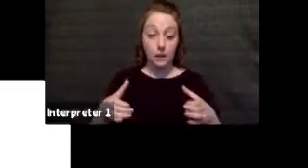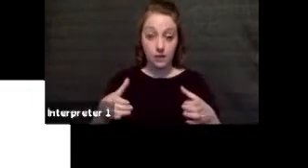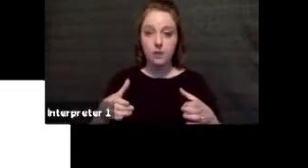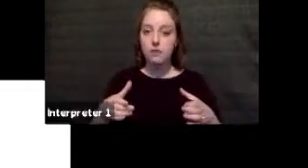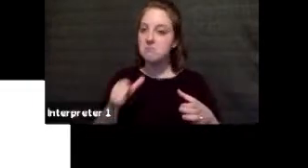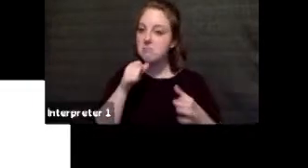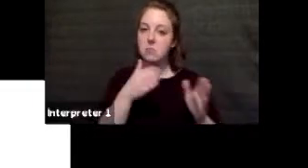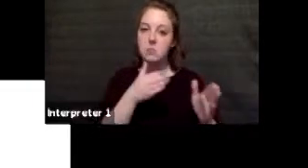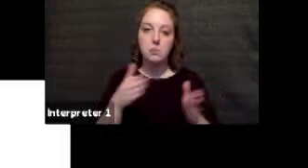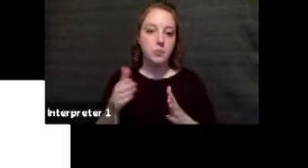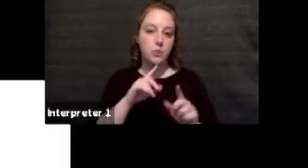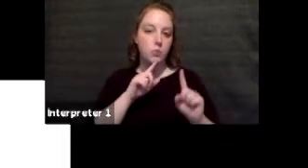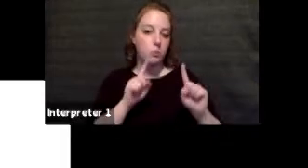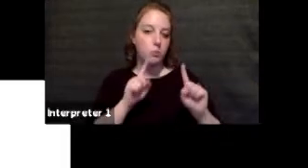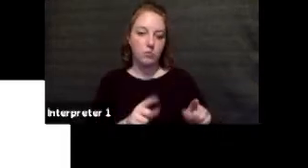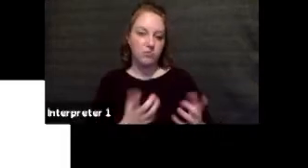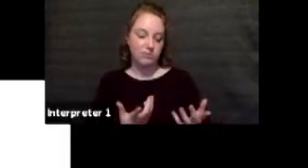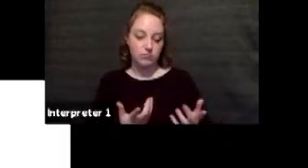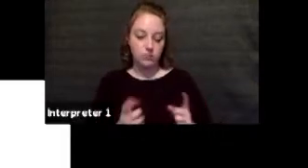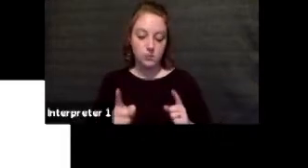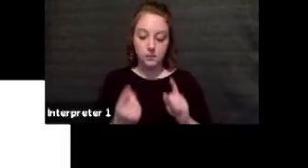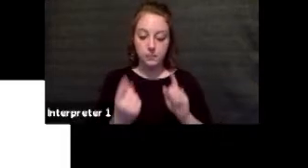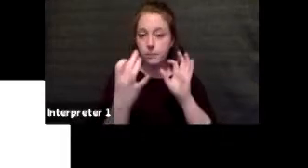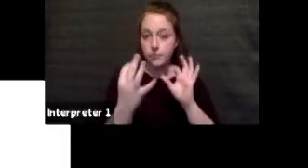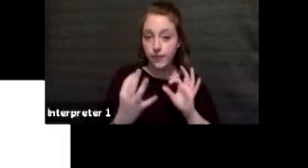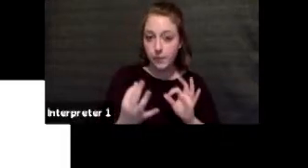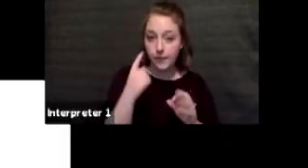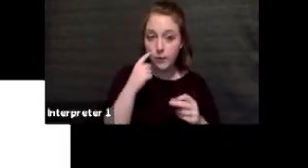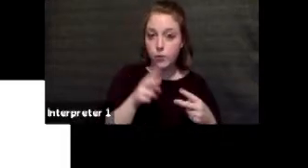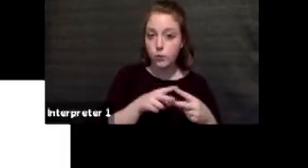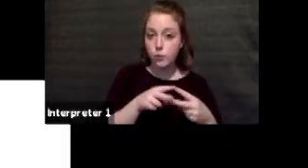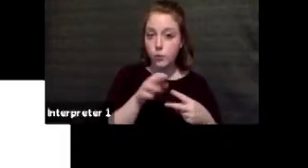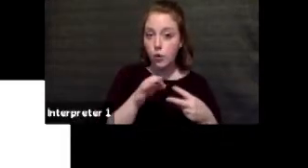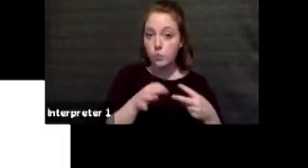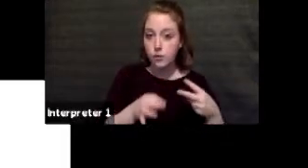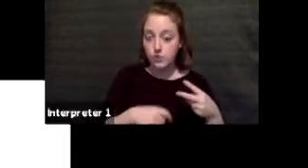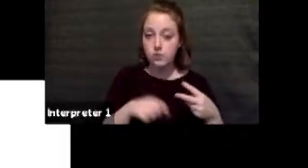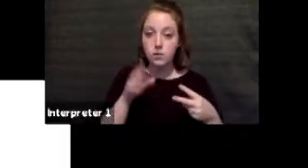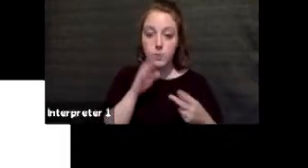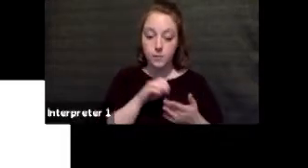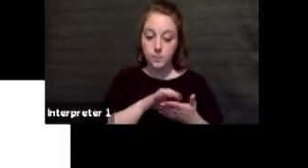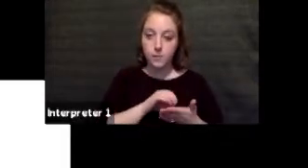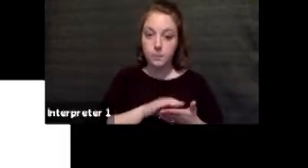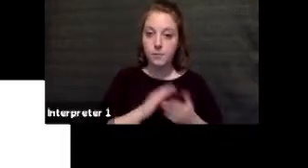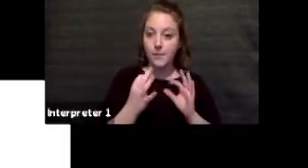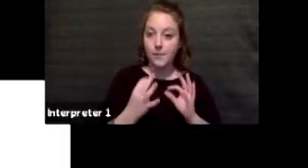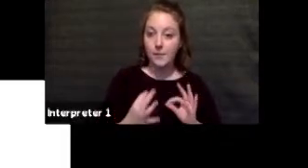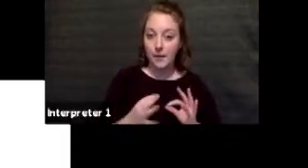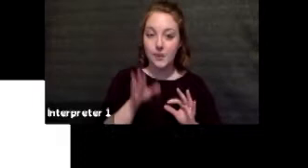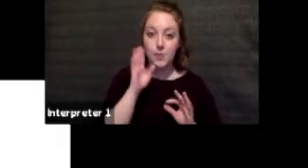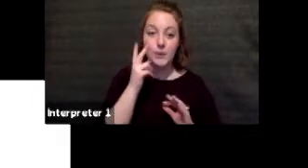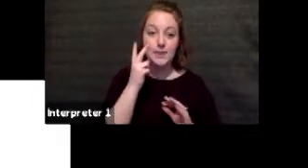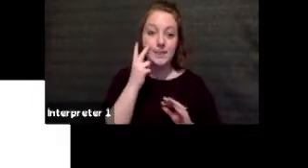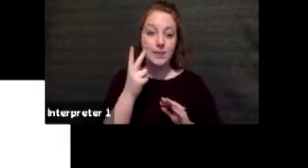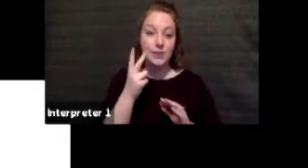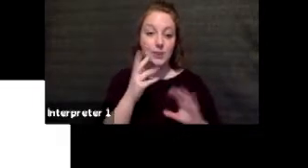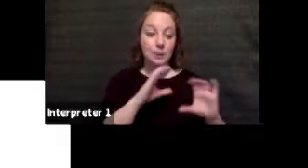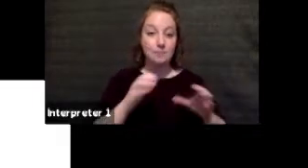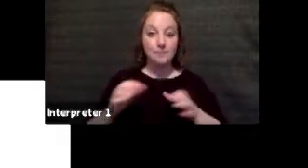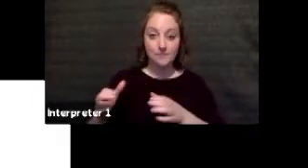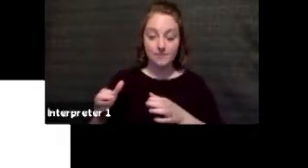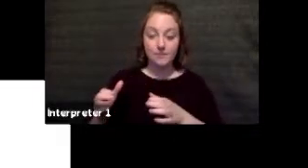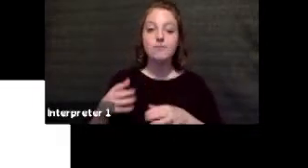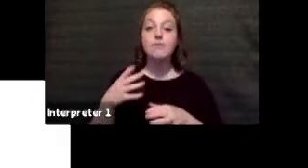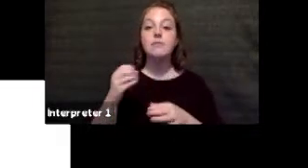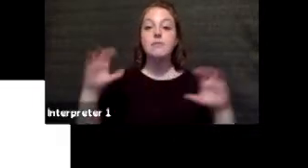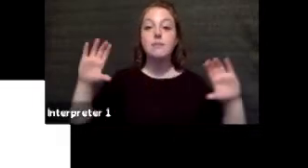really looking at getting feedback, uh, on these two options and collecting the feedback. So we will see everybody in the next room. Uh, and then